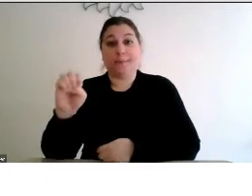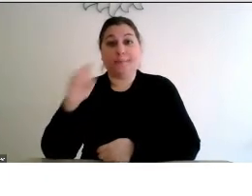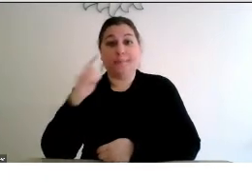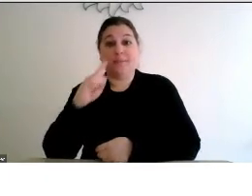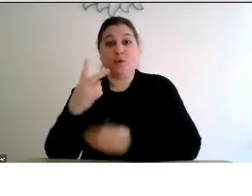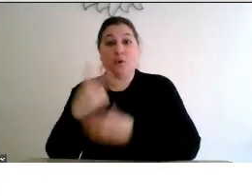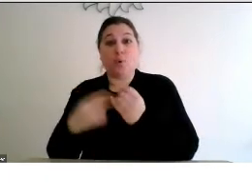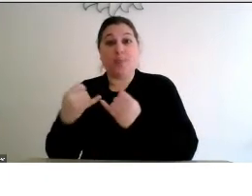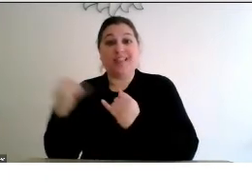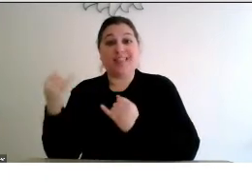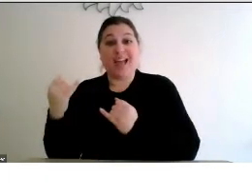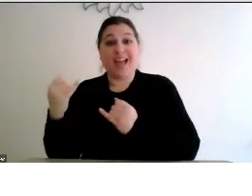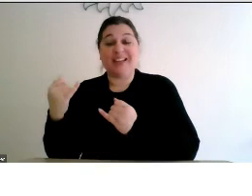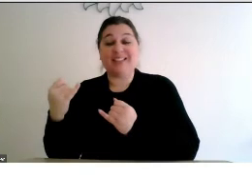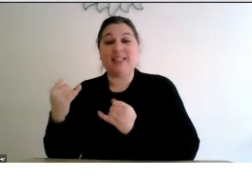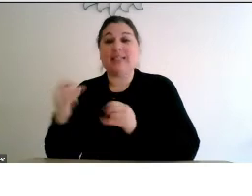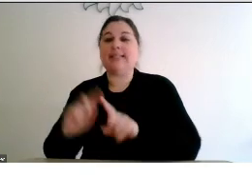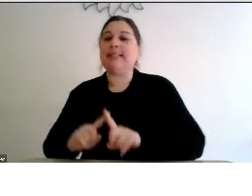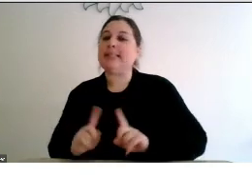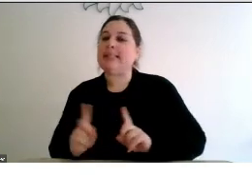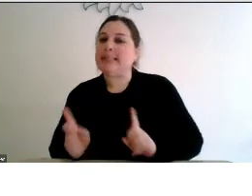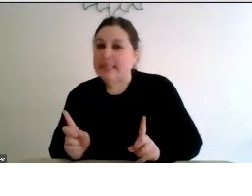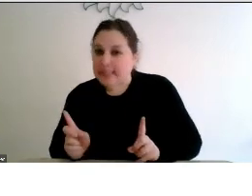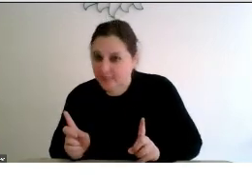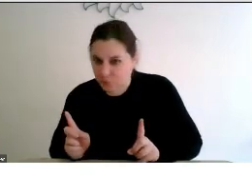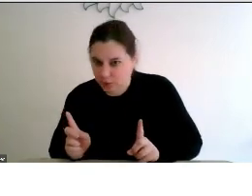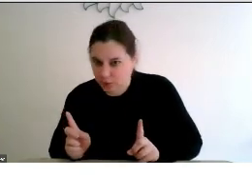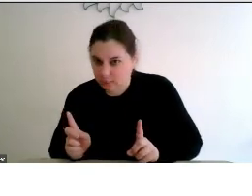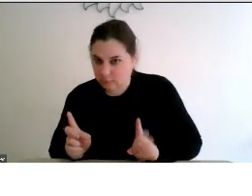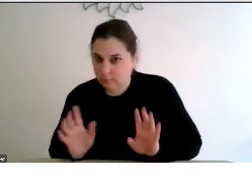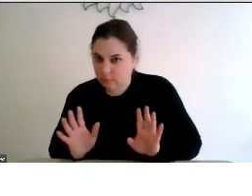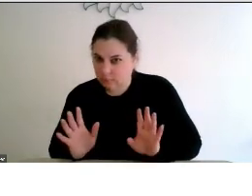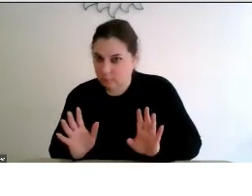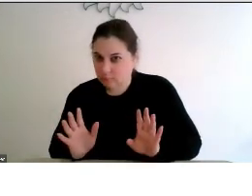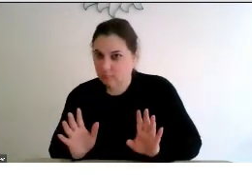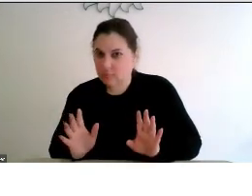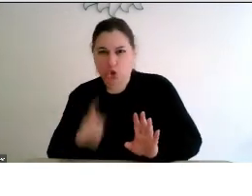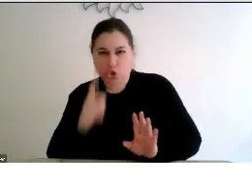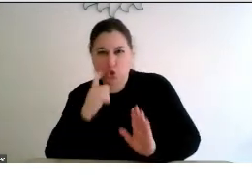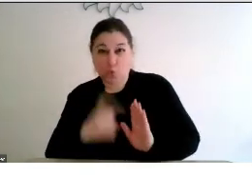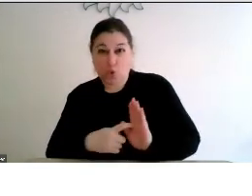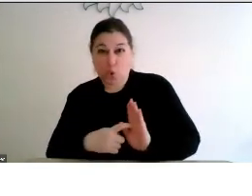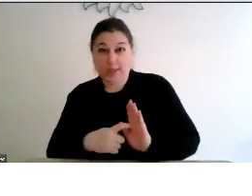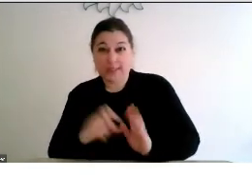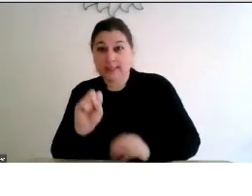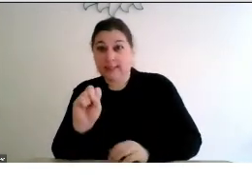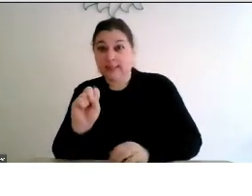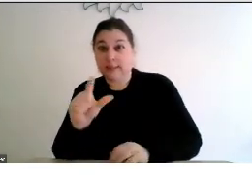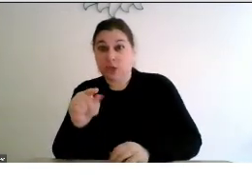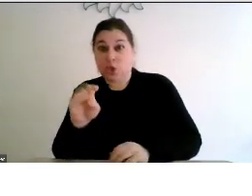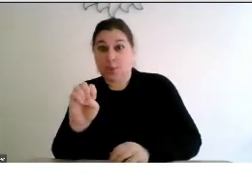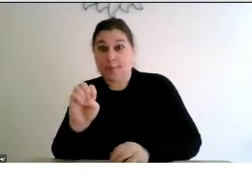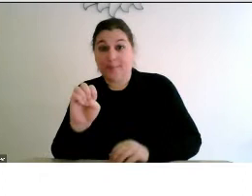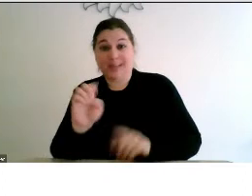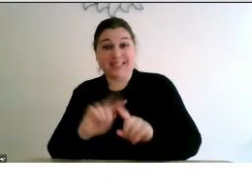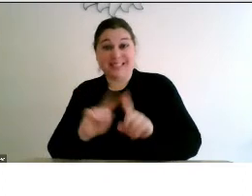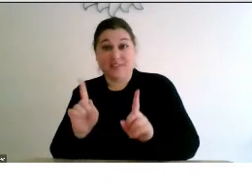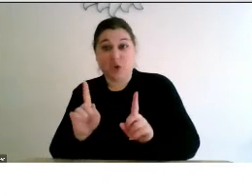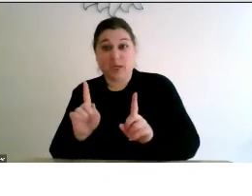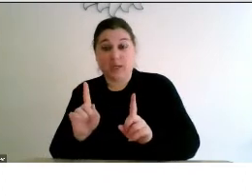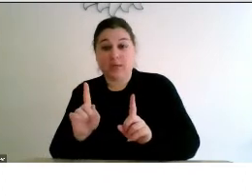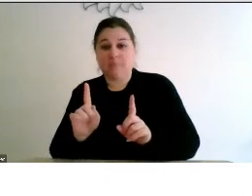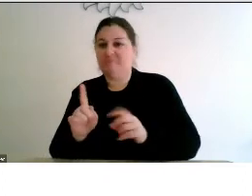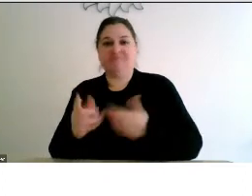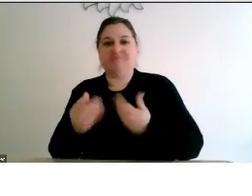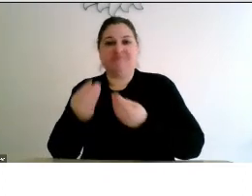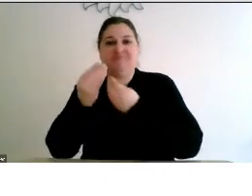recognize them. I'm just making up numbers here for slope. Okay, if you see that there are different slopes, no